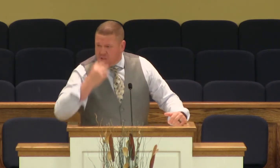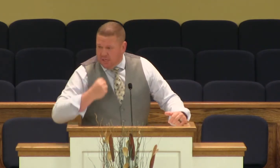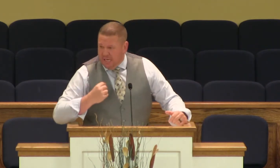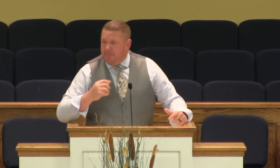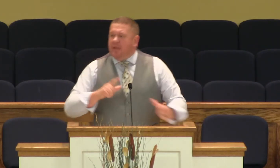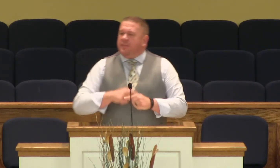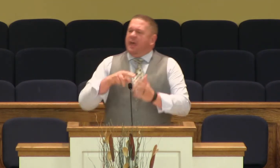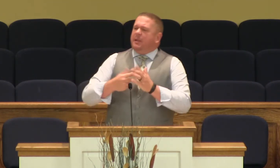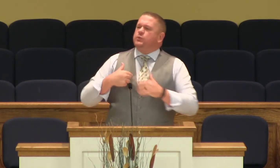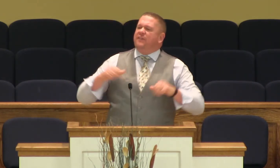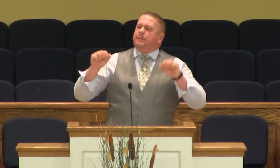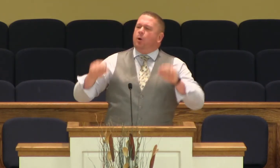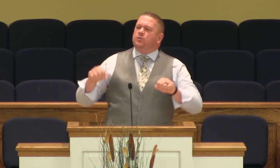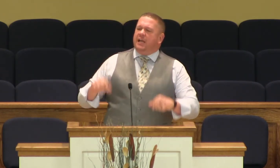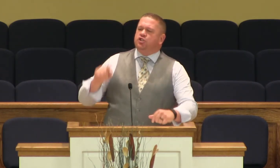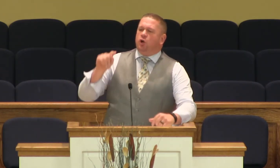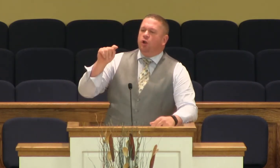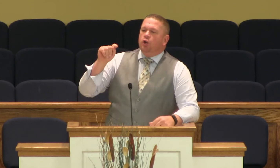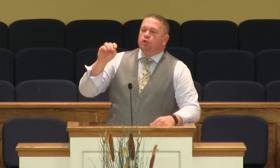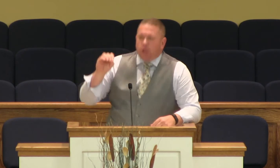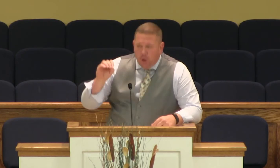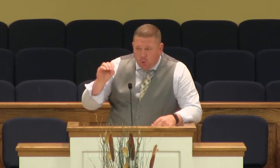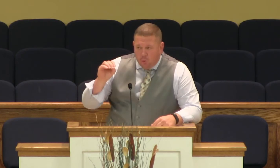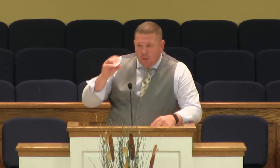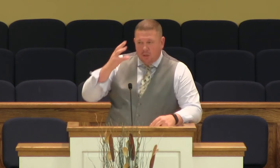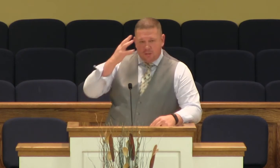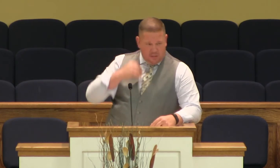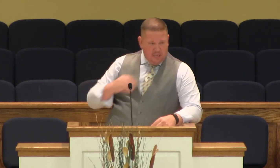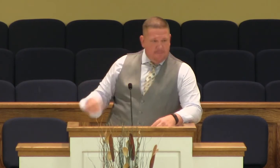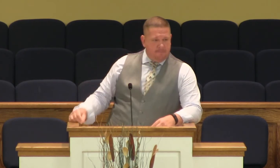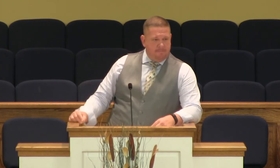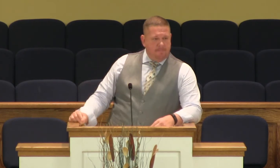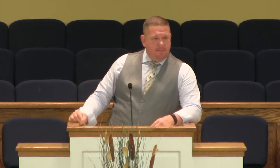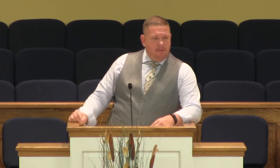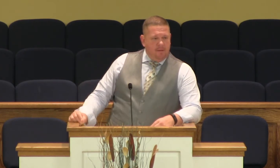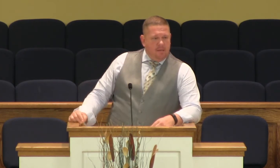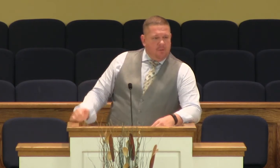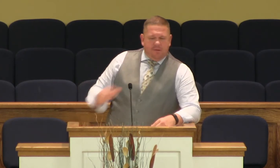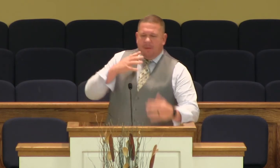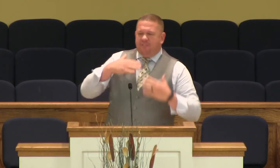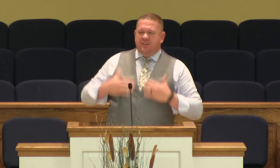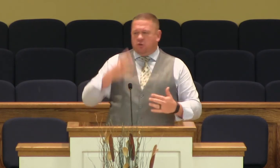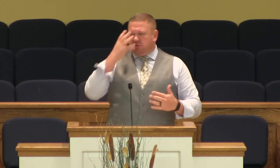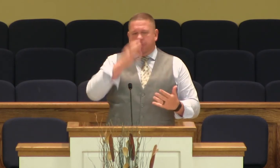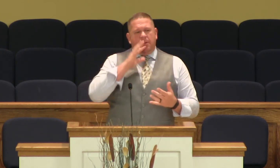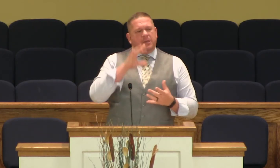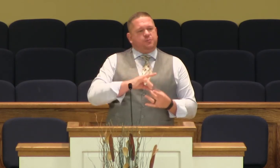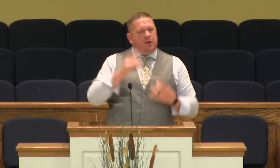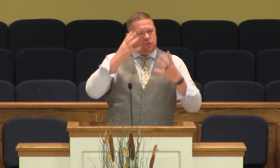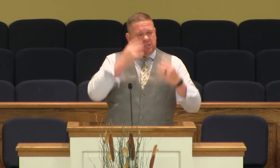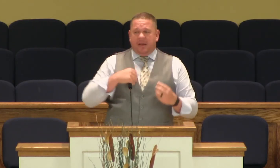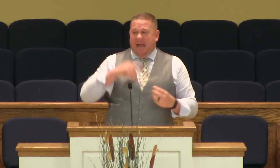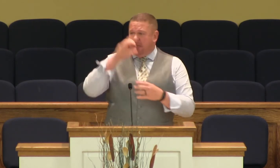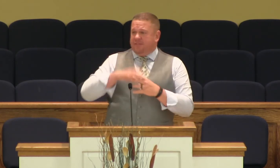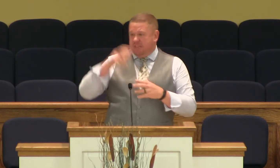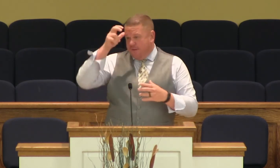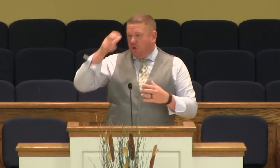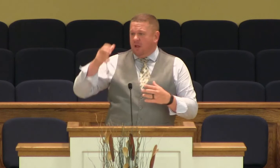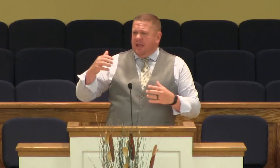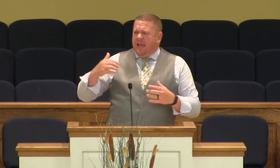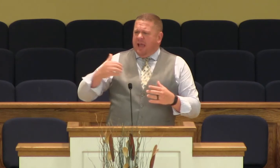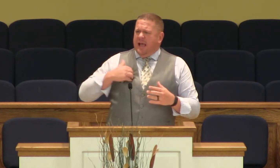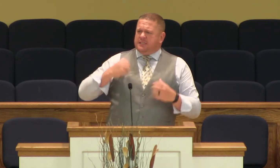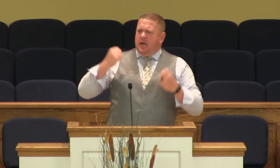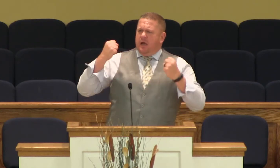to sleep, then that means we have the potential to sleep. I'm not talking about physical sleep. We're talking about spiritual sleep. And I believe the